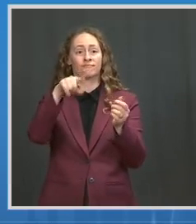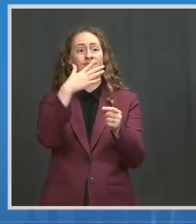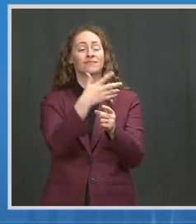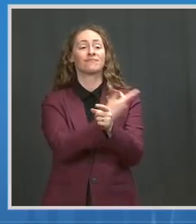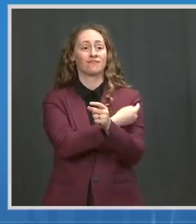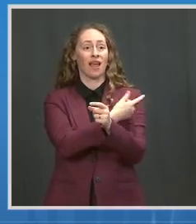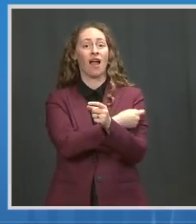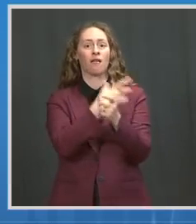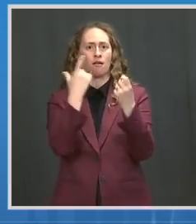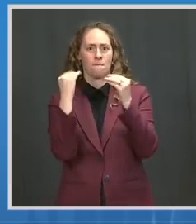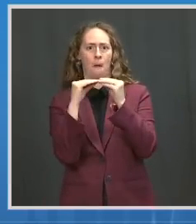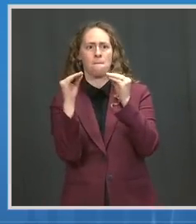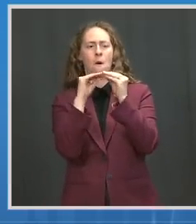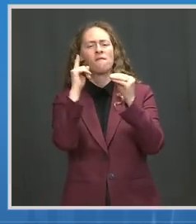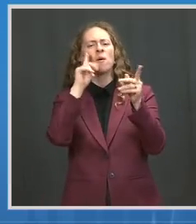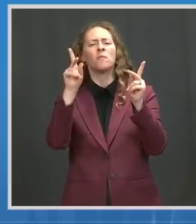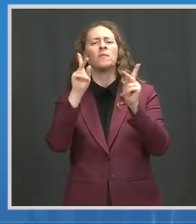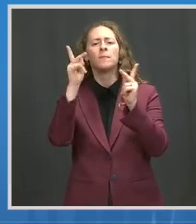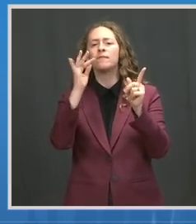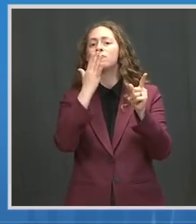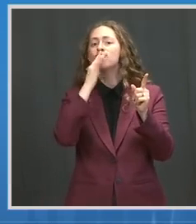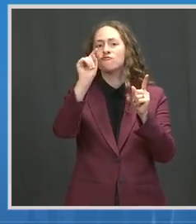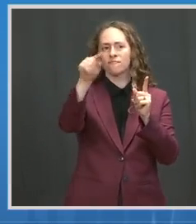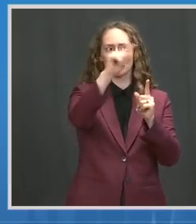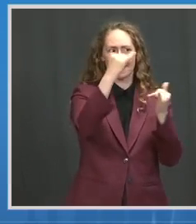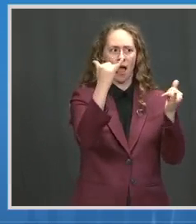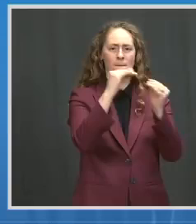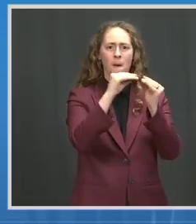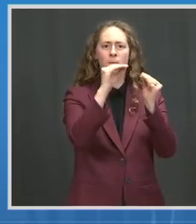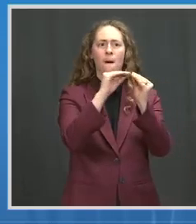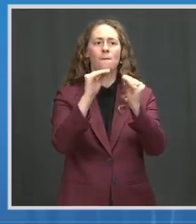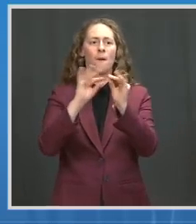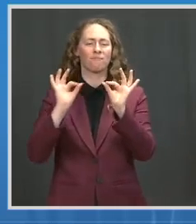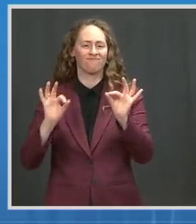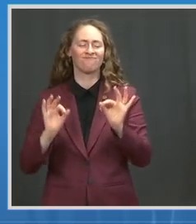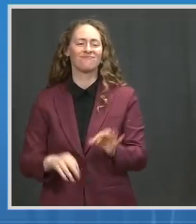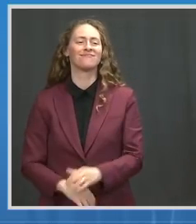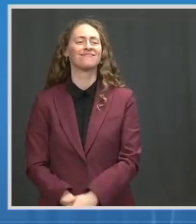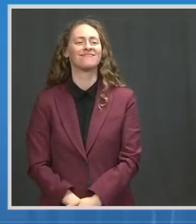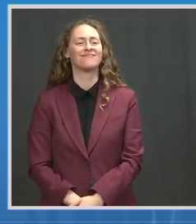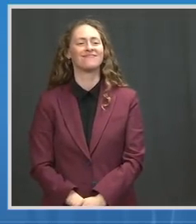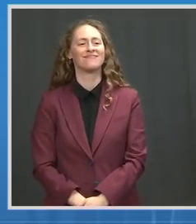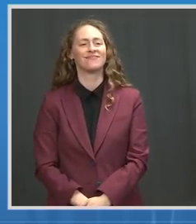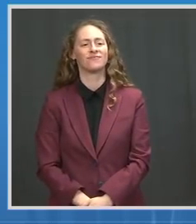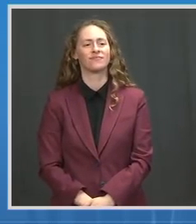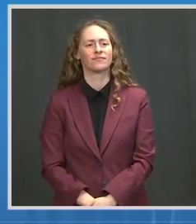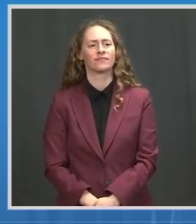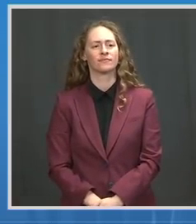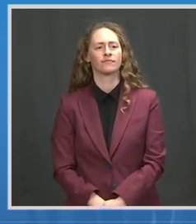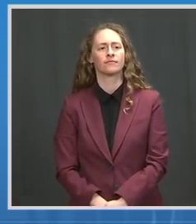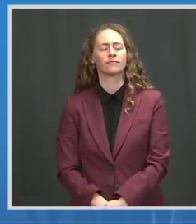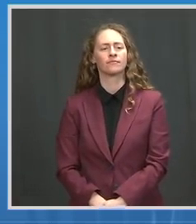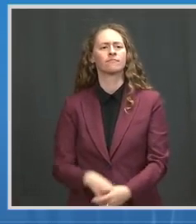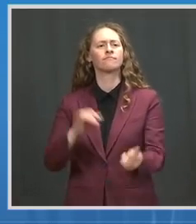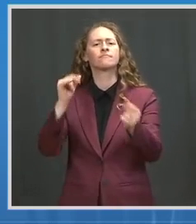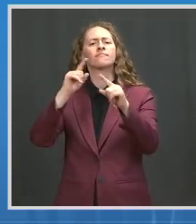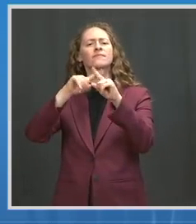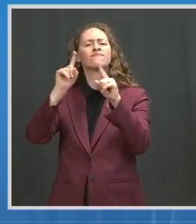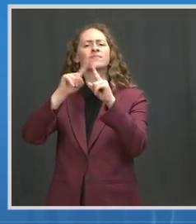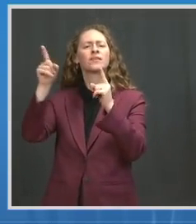community health center program remains another trustworthy, available option for neighborhoods across the